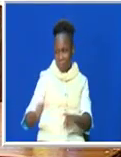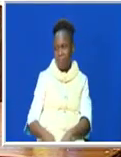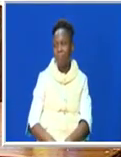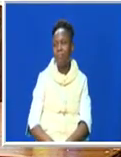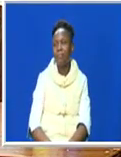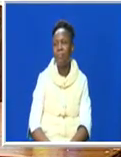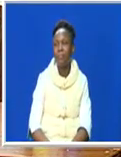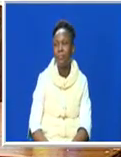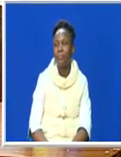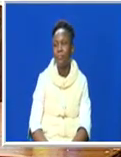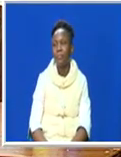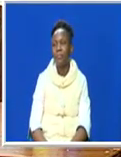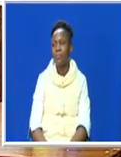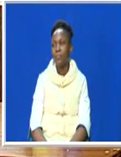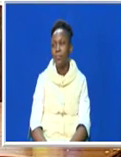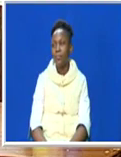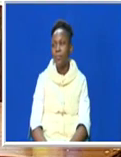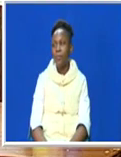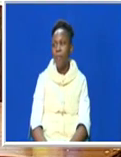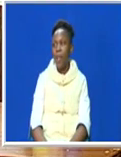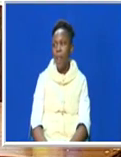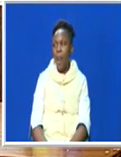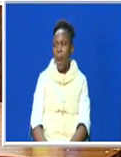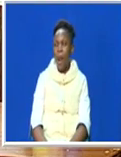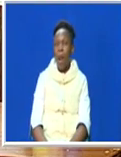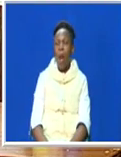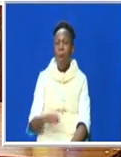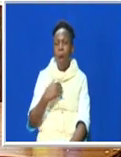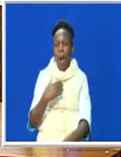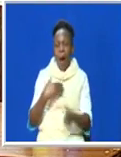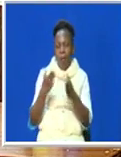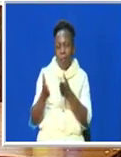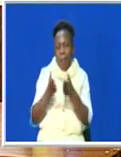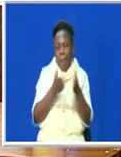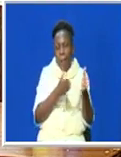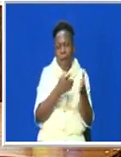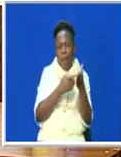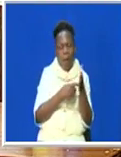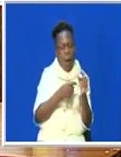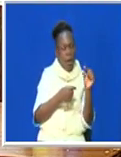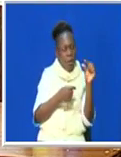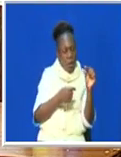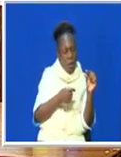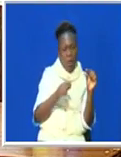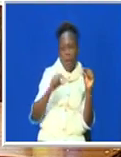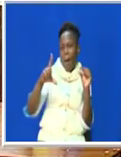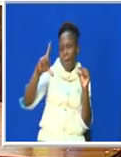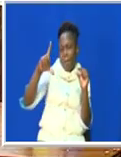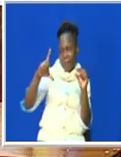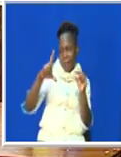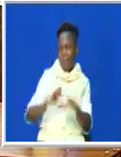the spoons from the smallest to the biggest.